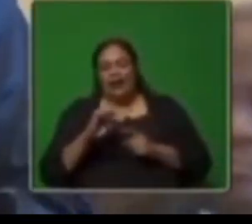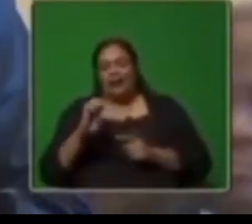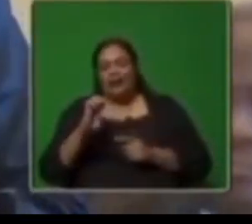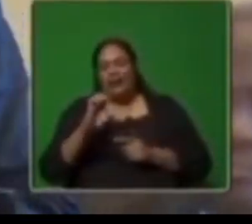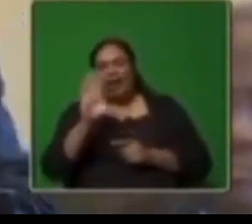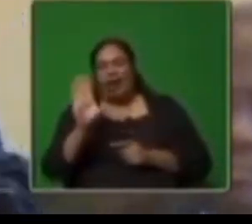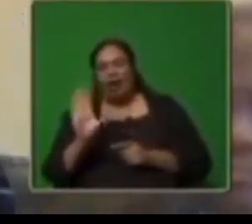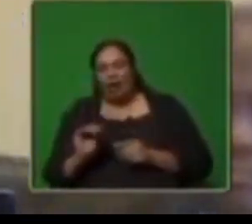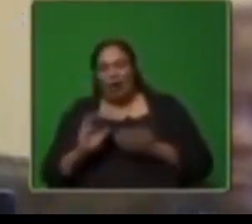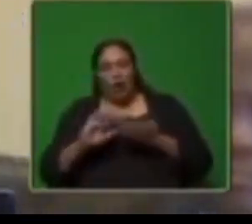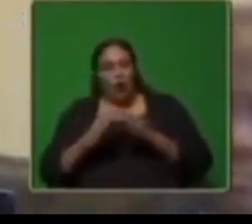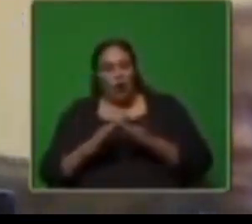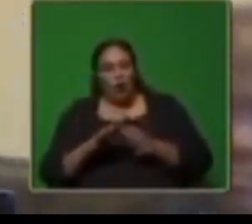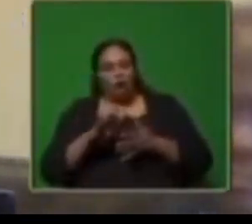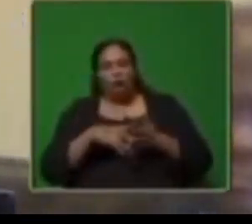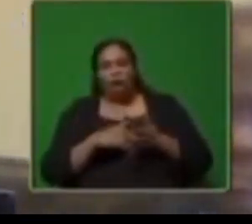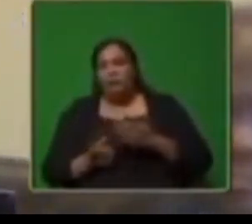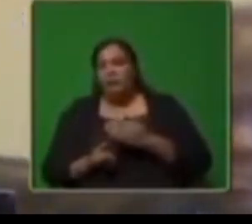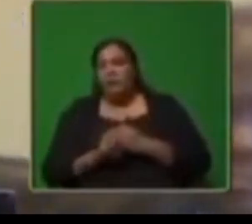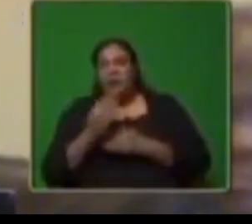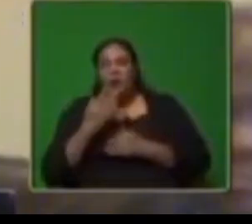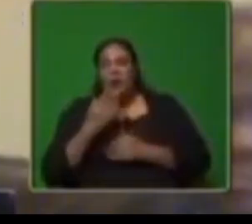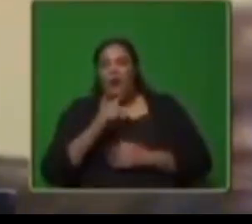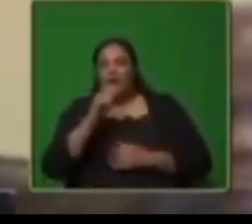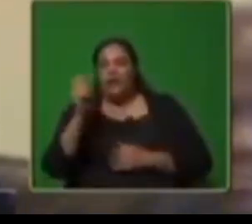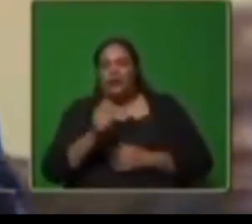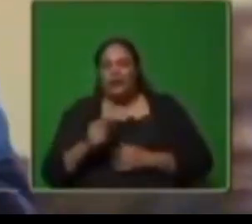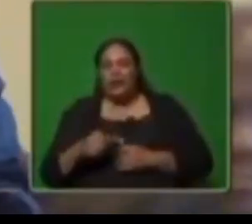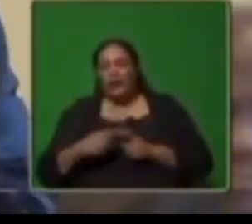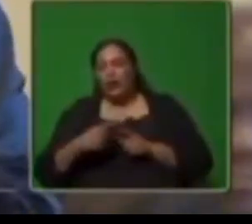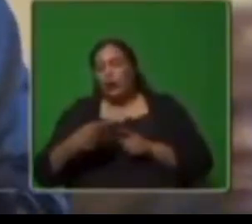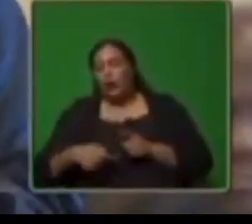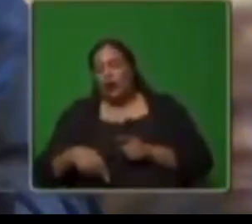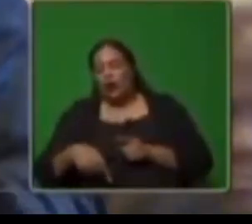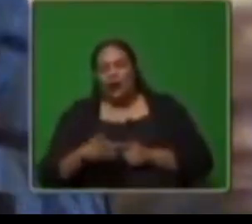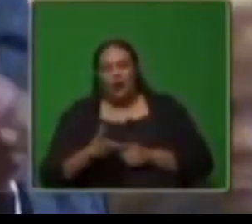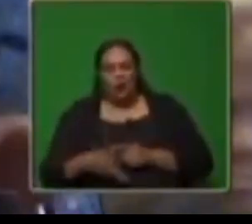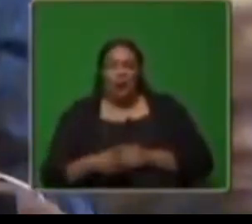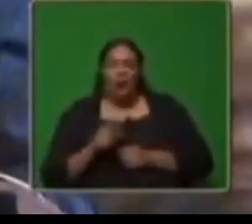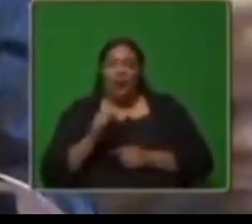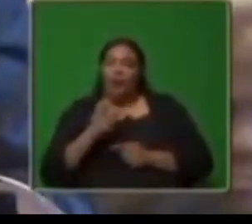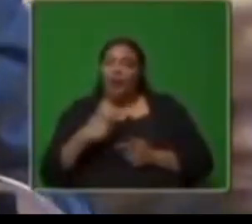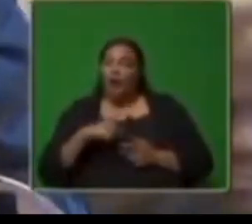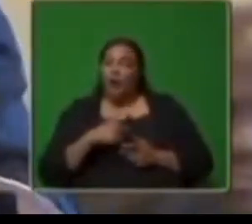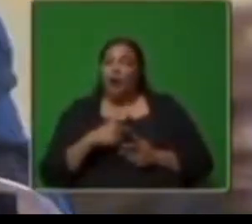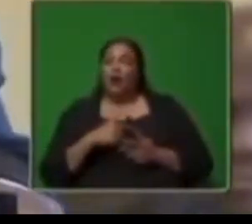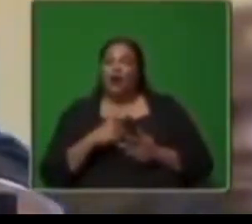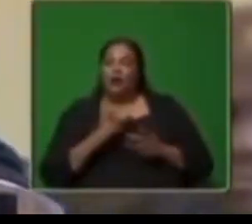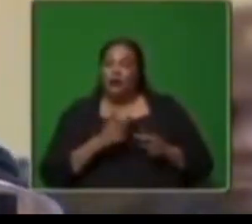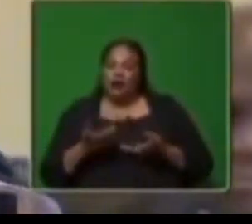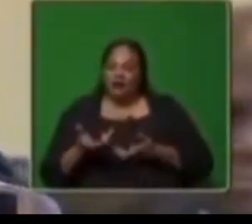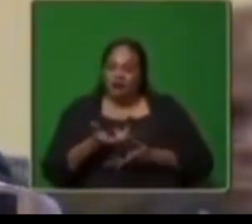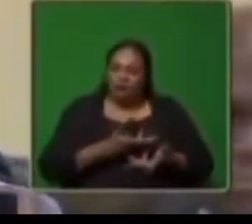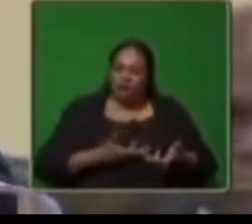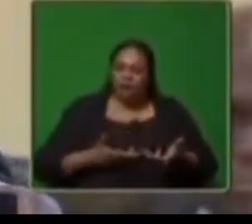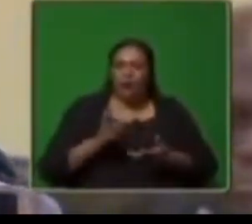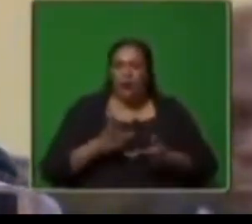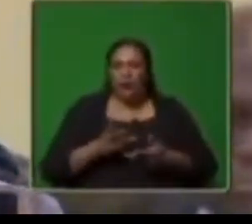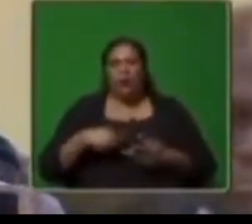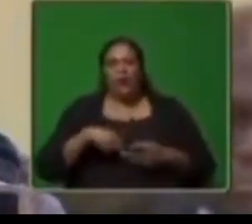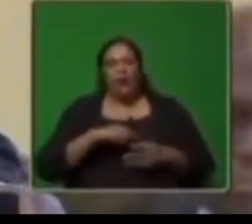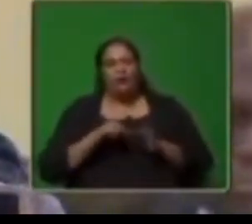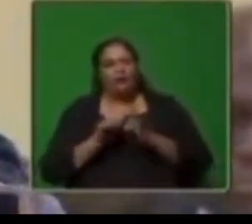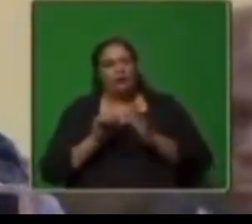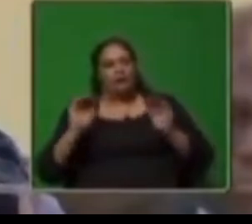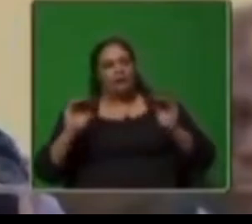African Community scheduled to take place in Tanzania this weekend, where we will reiterate our